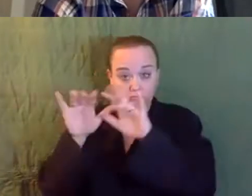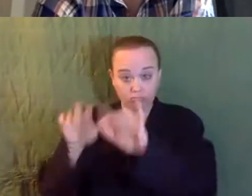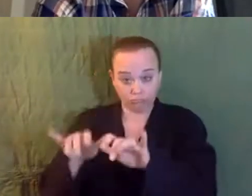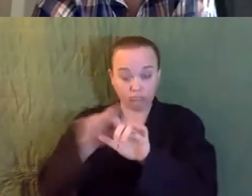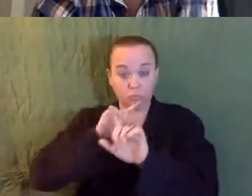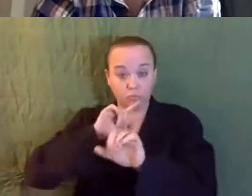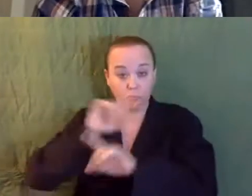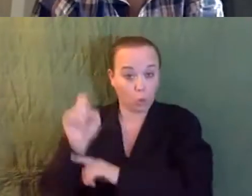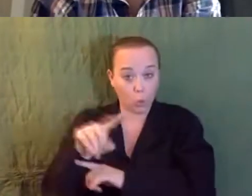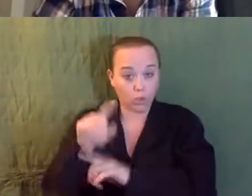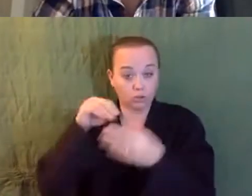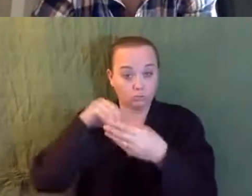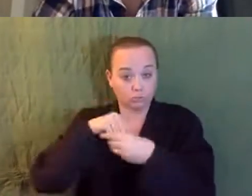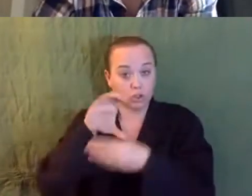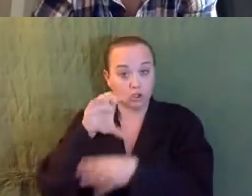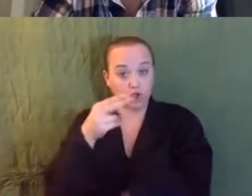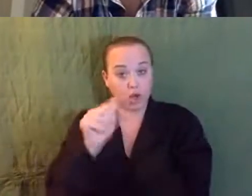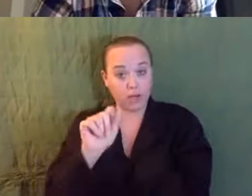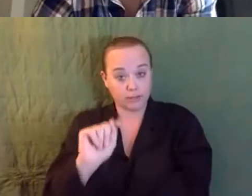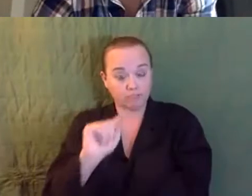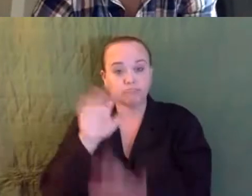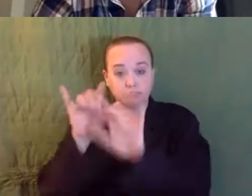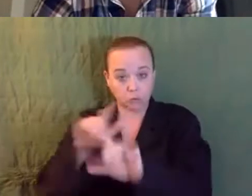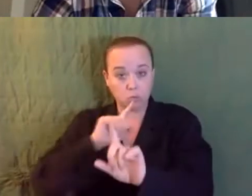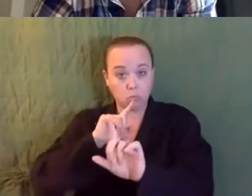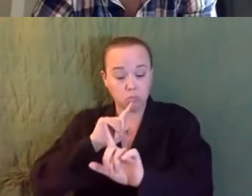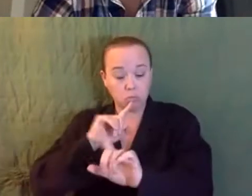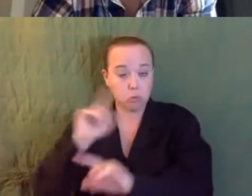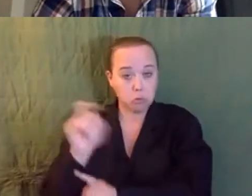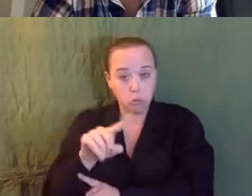if you want to put those in the chat section.